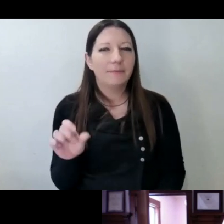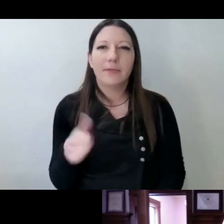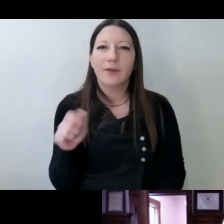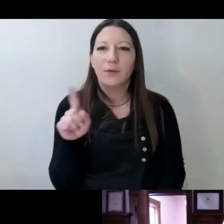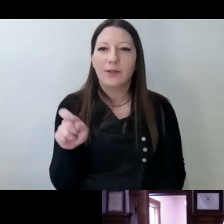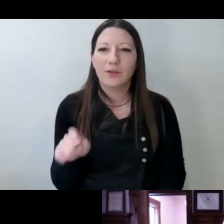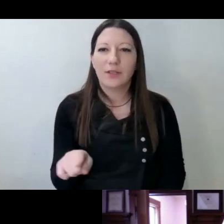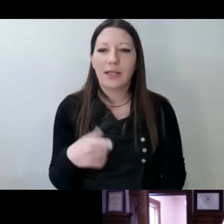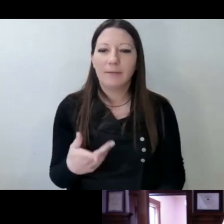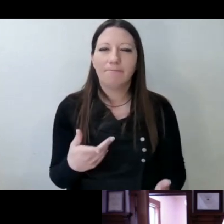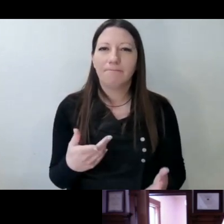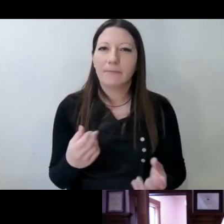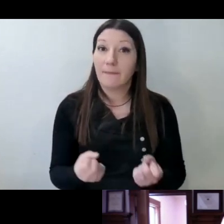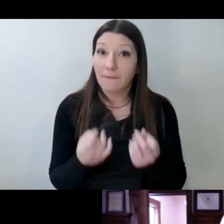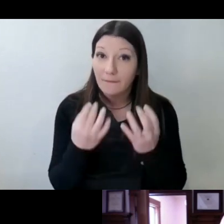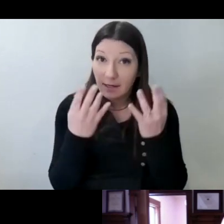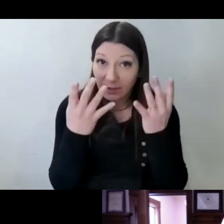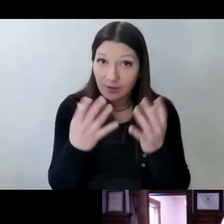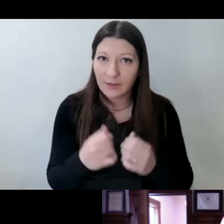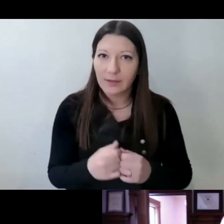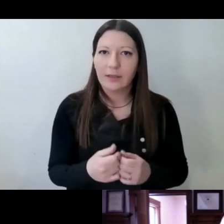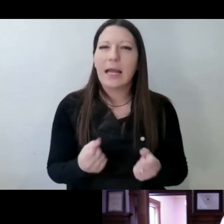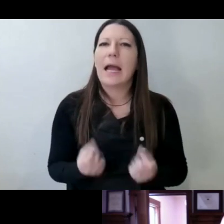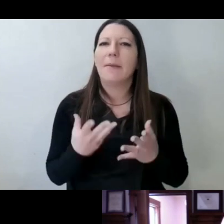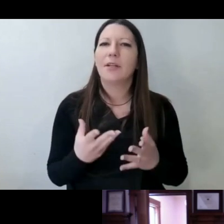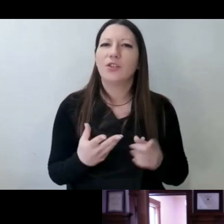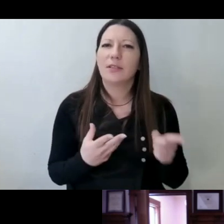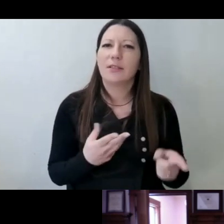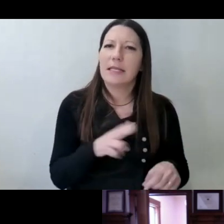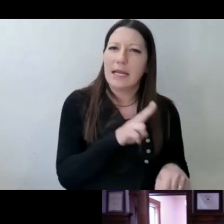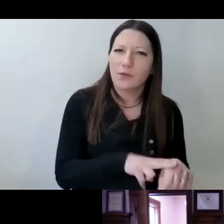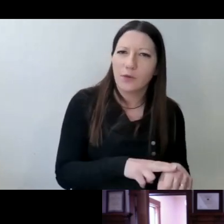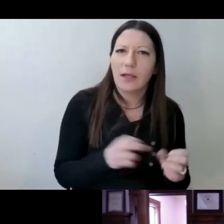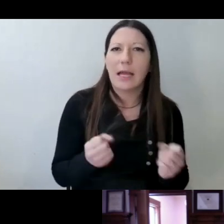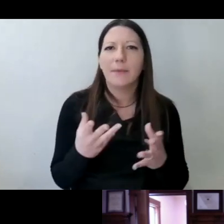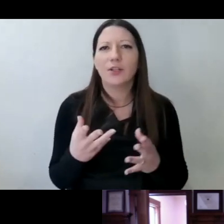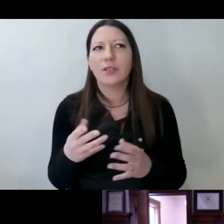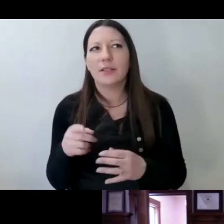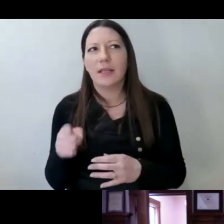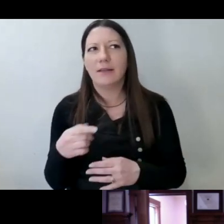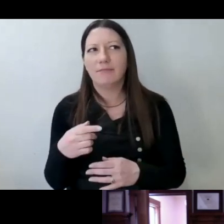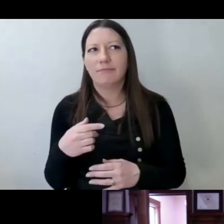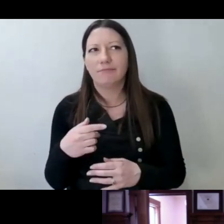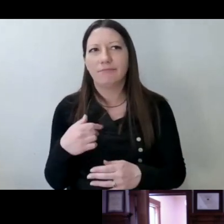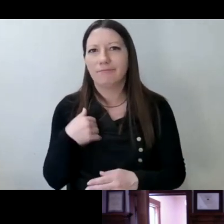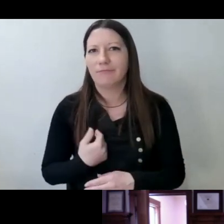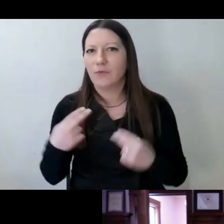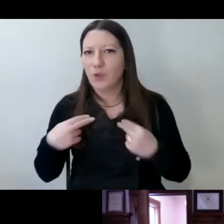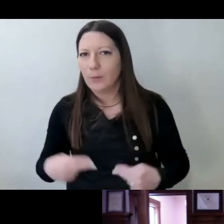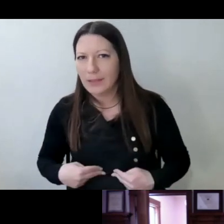caused directly or indirectly by continuing colonial settlement. So I think that speaks a little bit to the question that I'd ask you